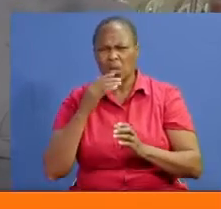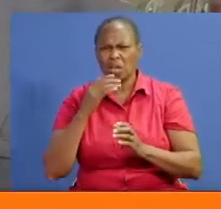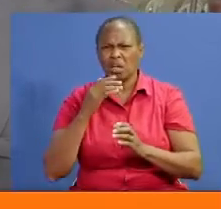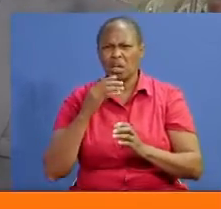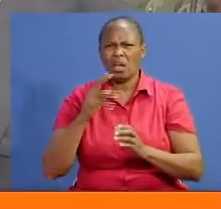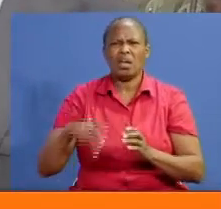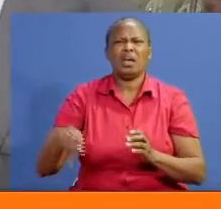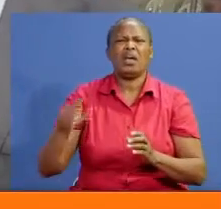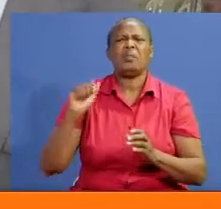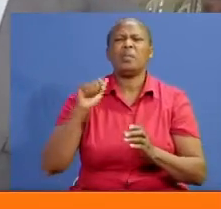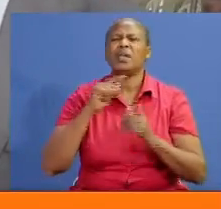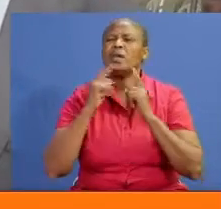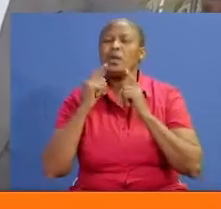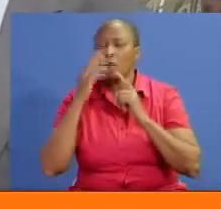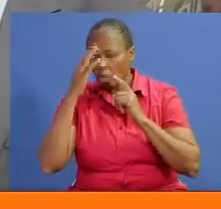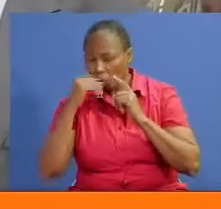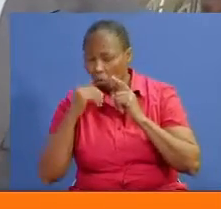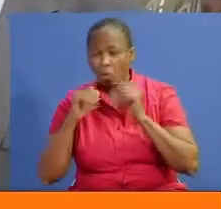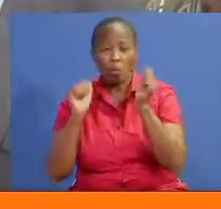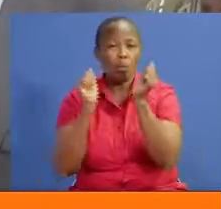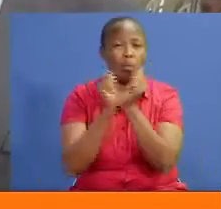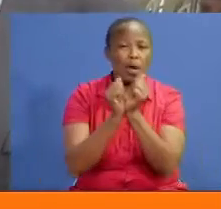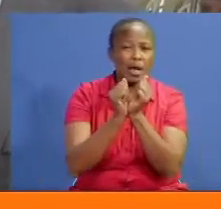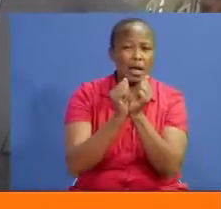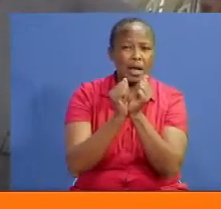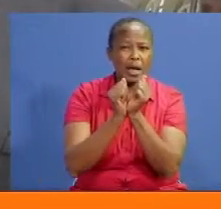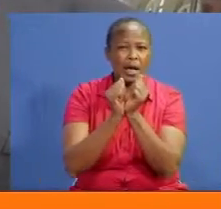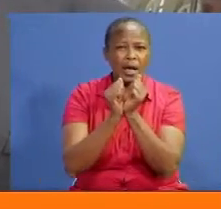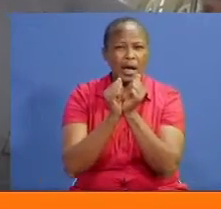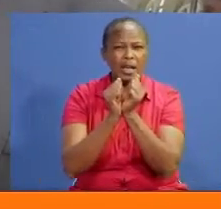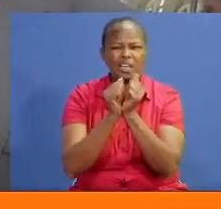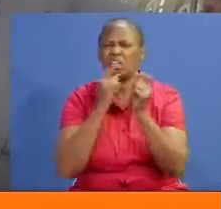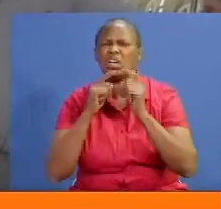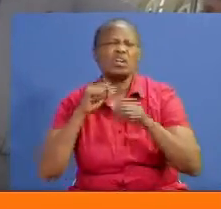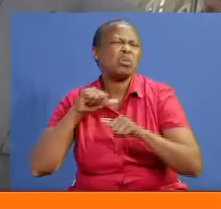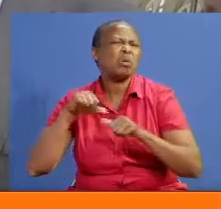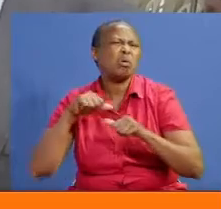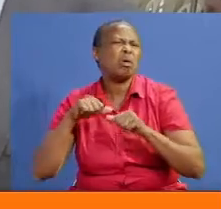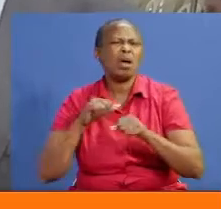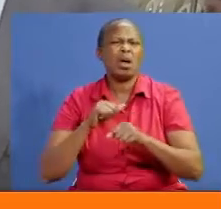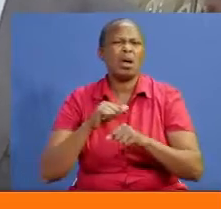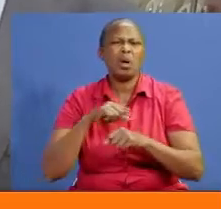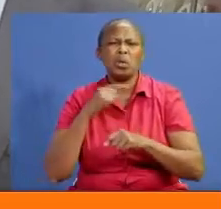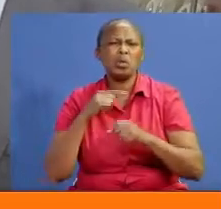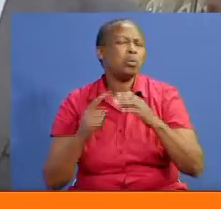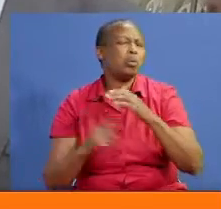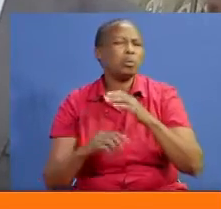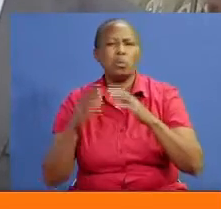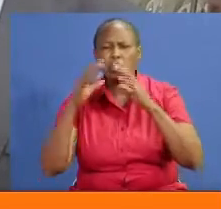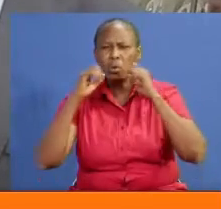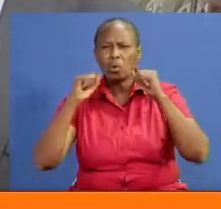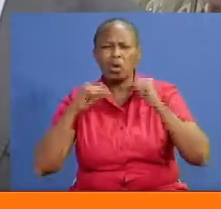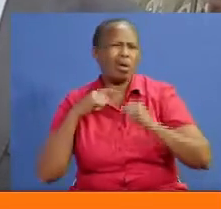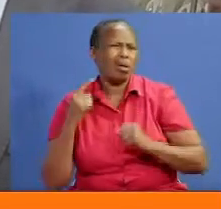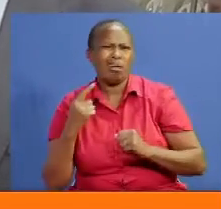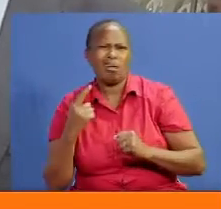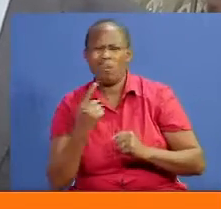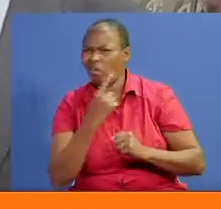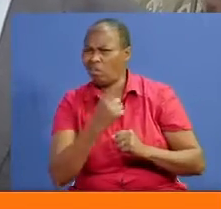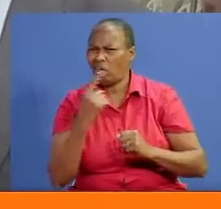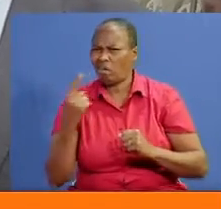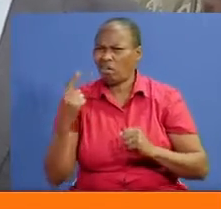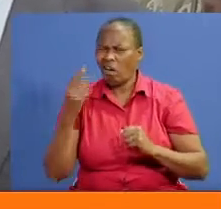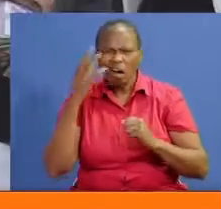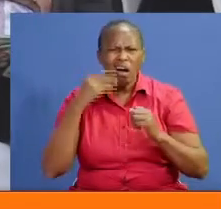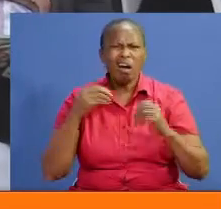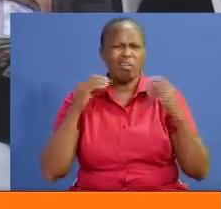ya Deputy President William Ruto. Tunataka kusema hii serikali kama iko na haki na ukweli. Kila mmoja ambaye kuna kesi ya